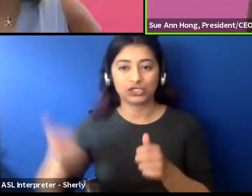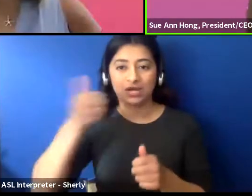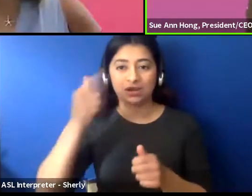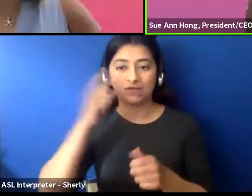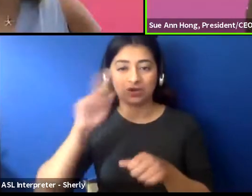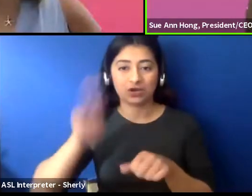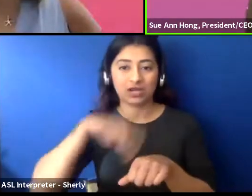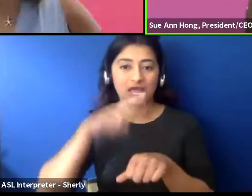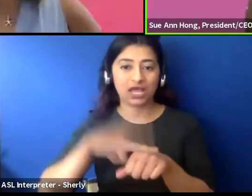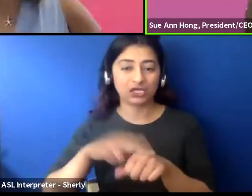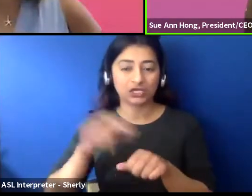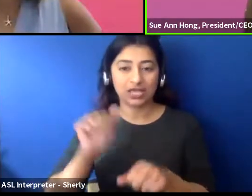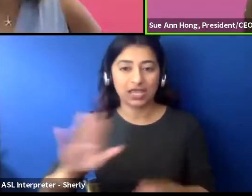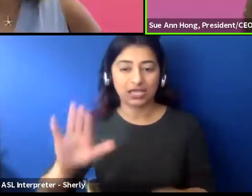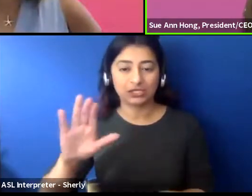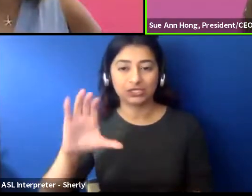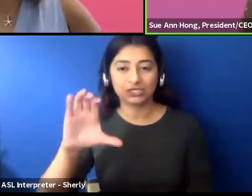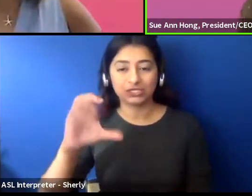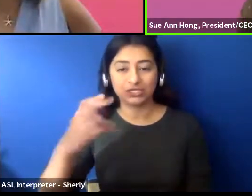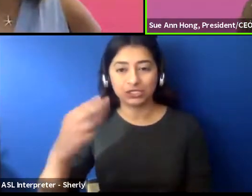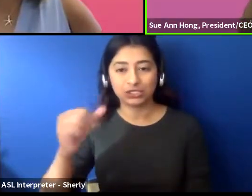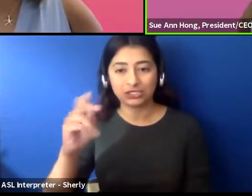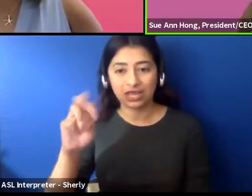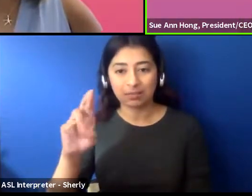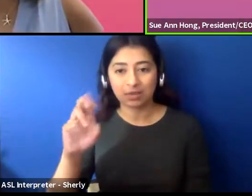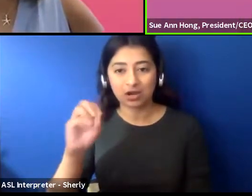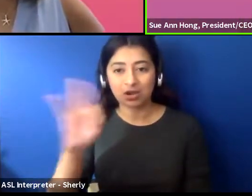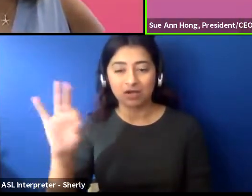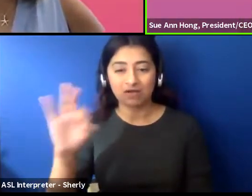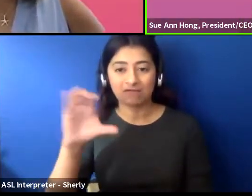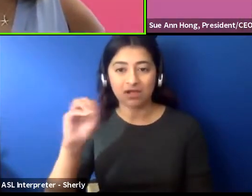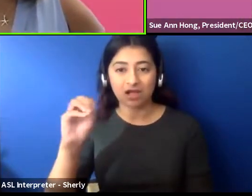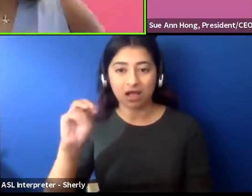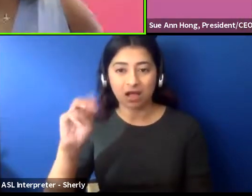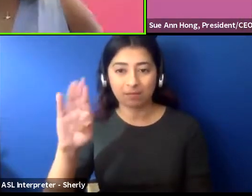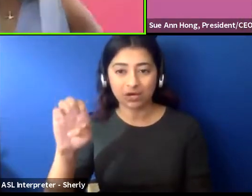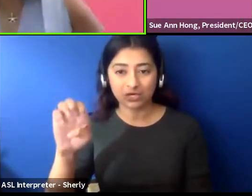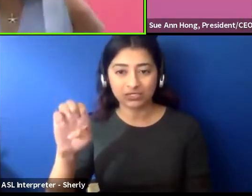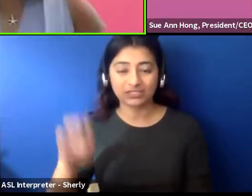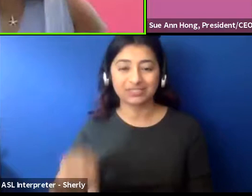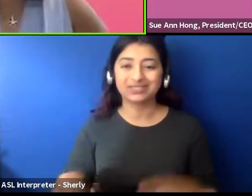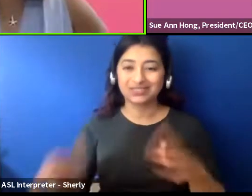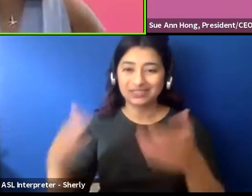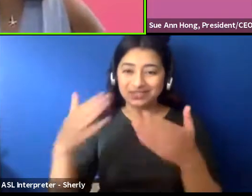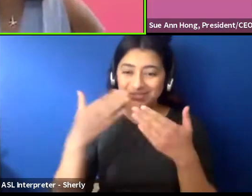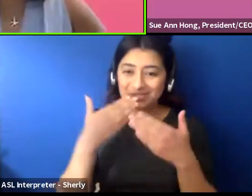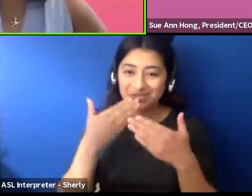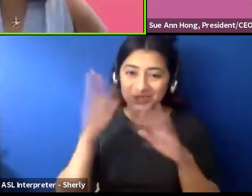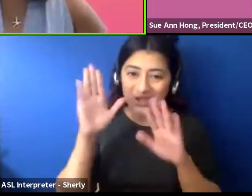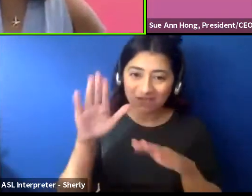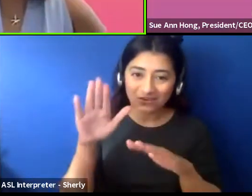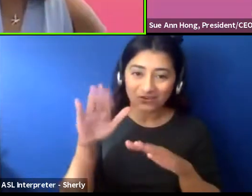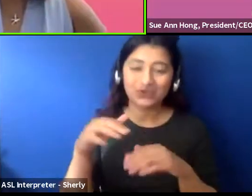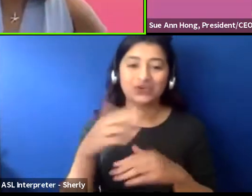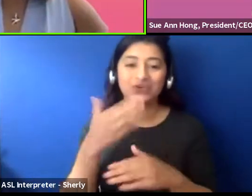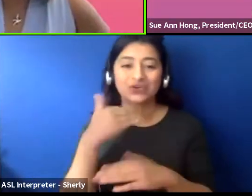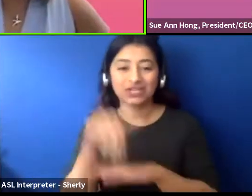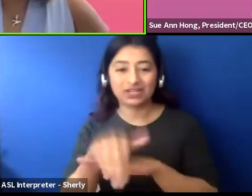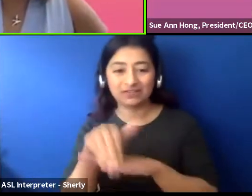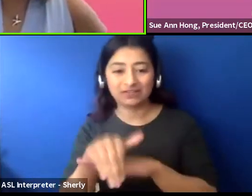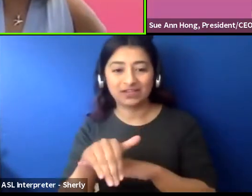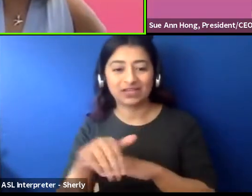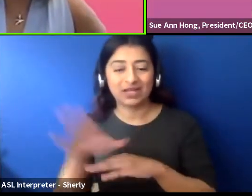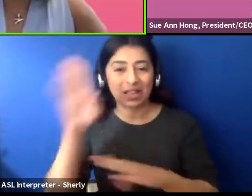Chamber of Commerce. Karen, welcome. Good afternoon, good evening, Sue-Ann.